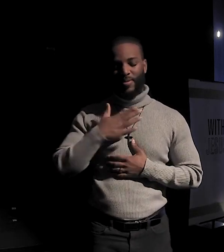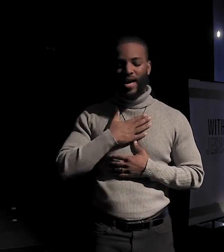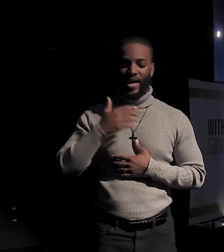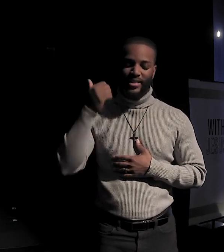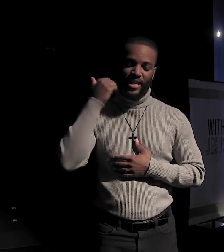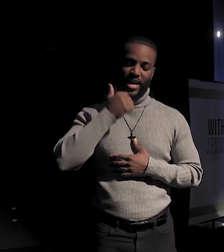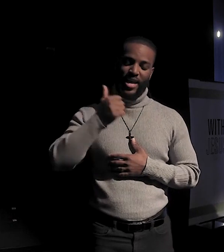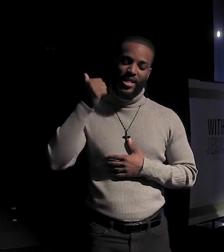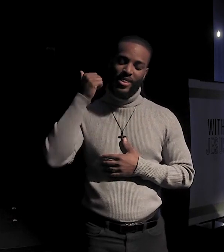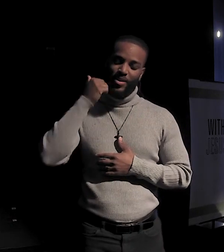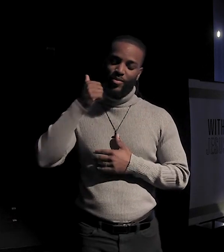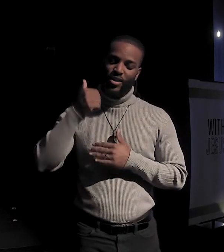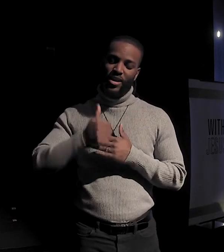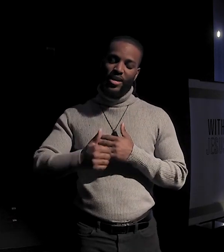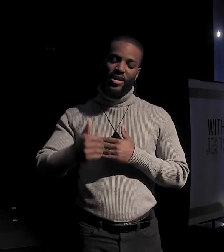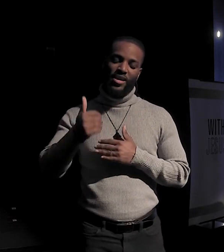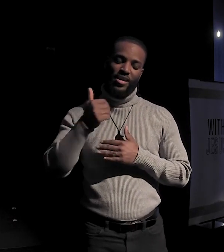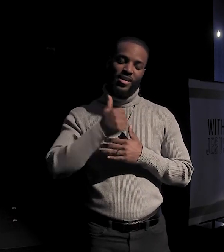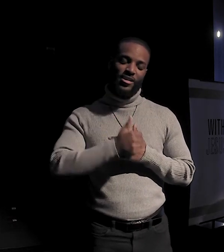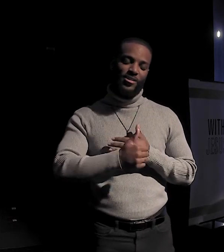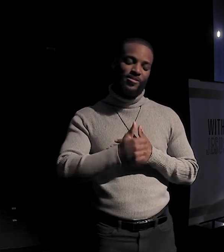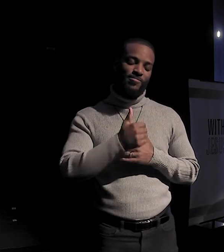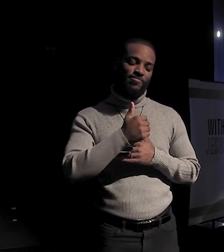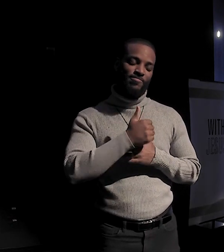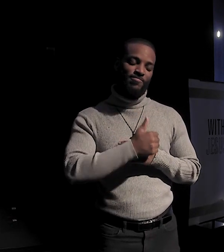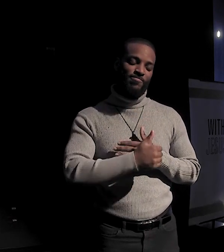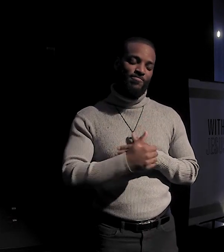This is my daily bread.